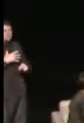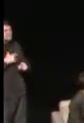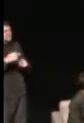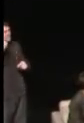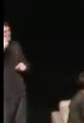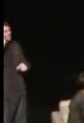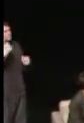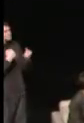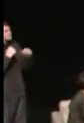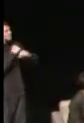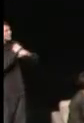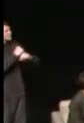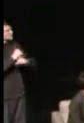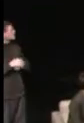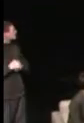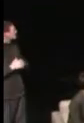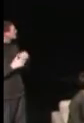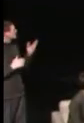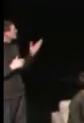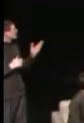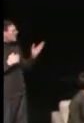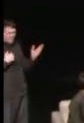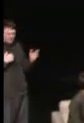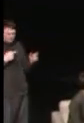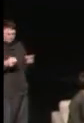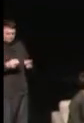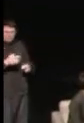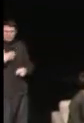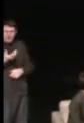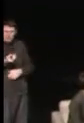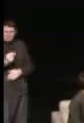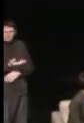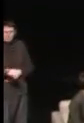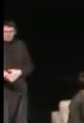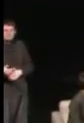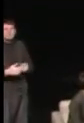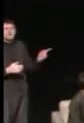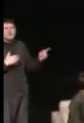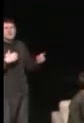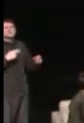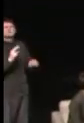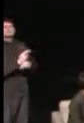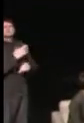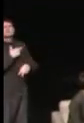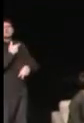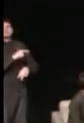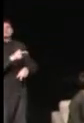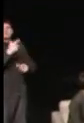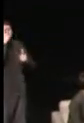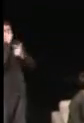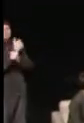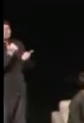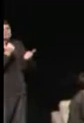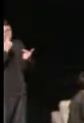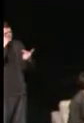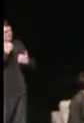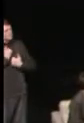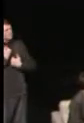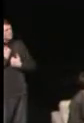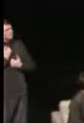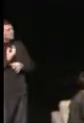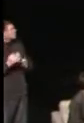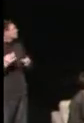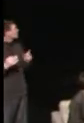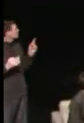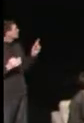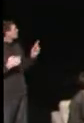I have the right to own my own property and my own possessions. To practice my religion freely and organize peacefully. I am